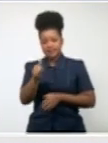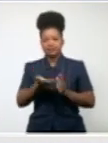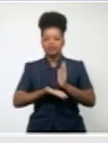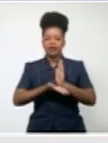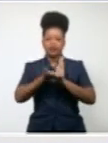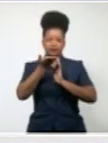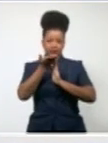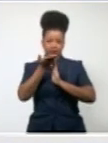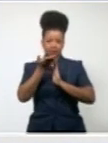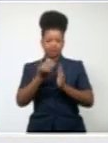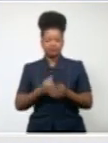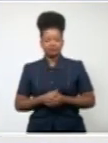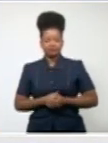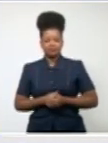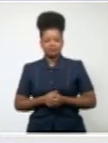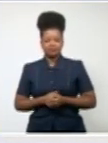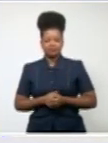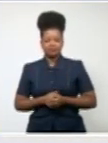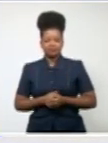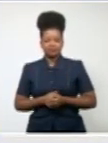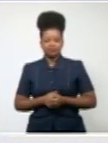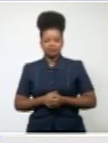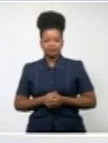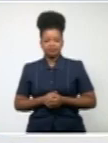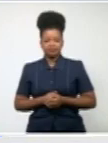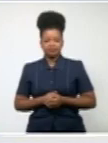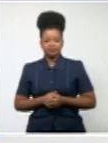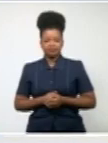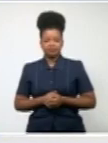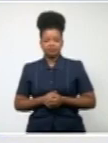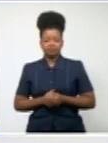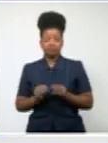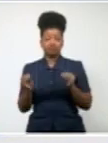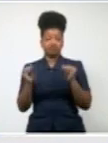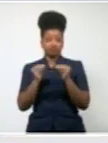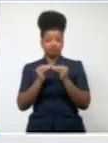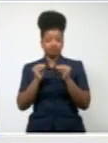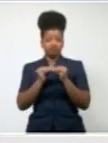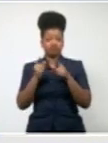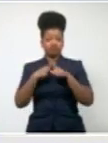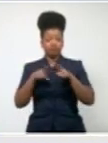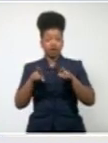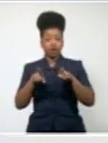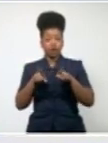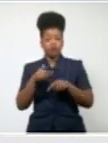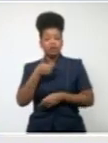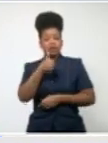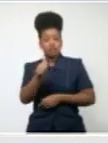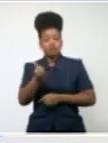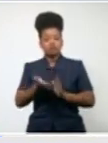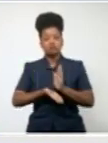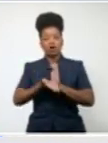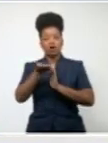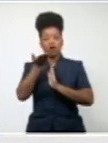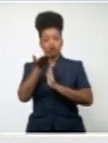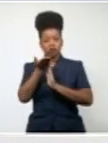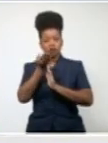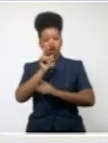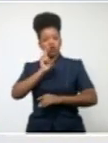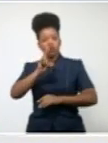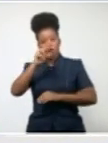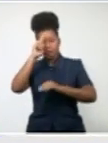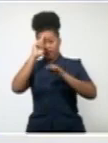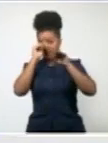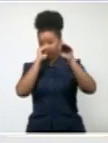during all the epidemic. We have the two evacuees that we always mention, and yesterday 10 patients